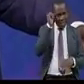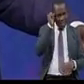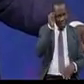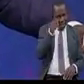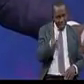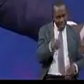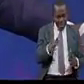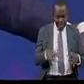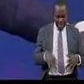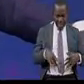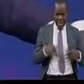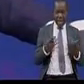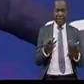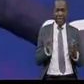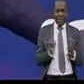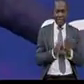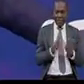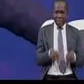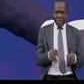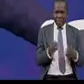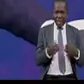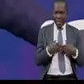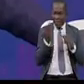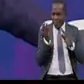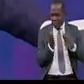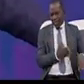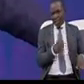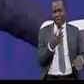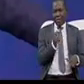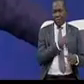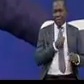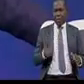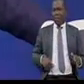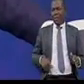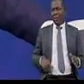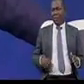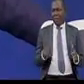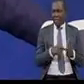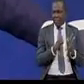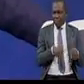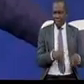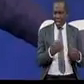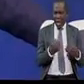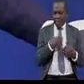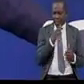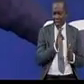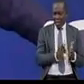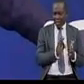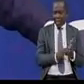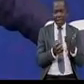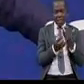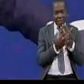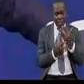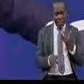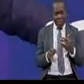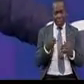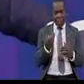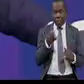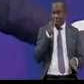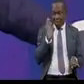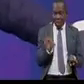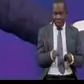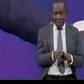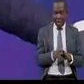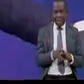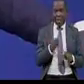the Son of God, and he has counted the blood of the covenant wherewith he was